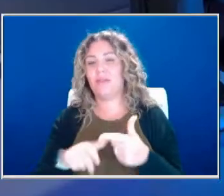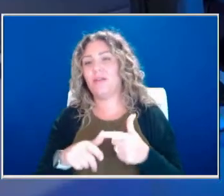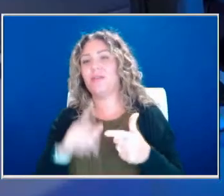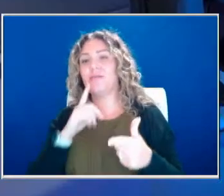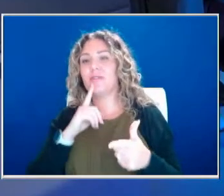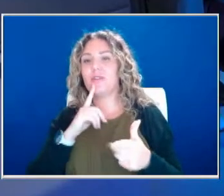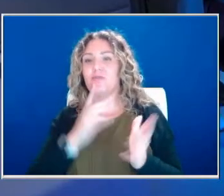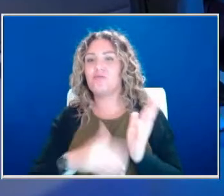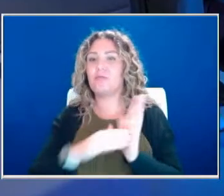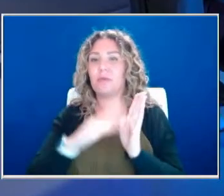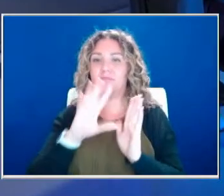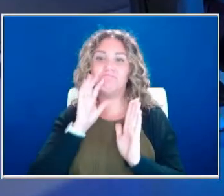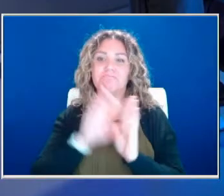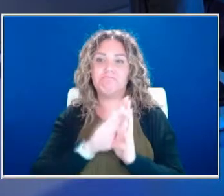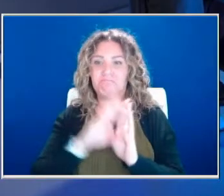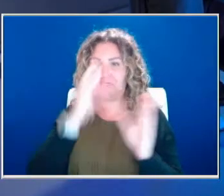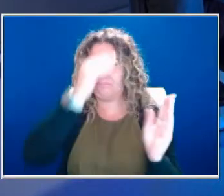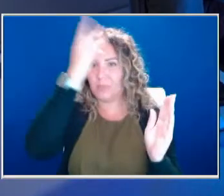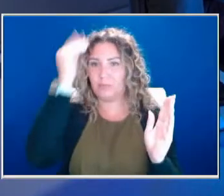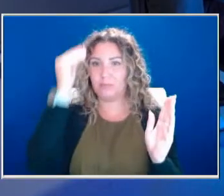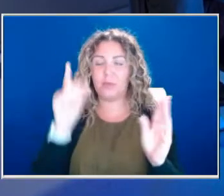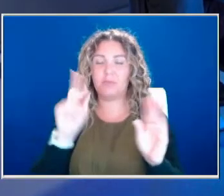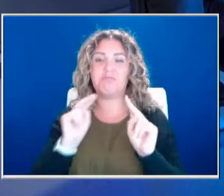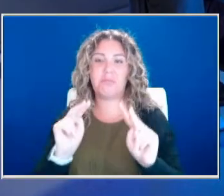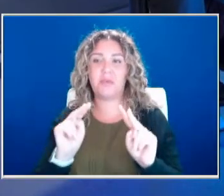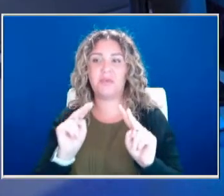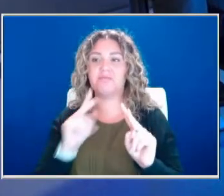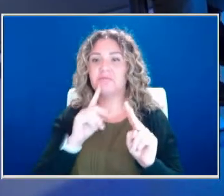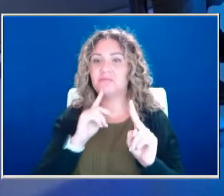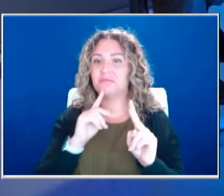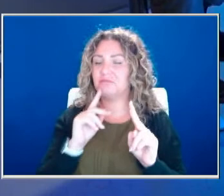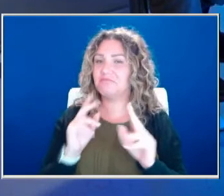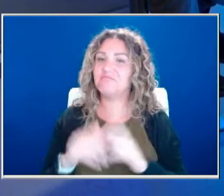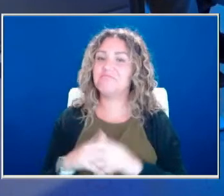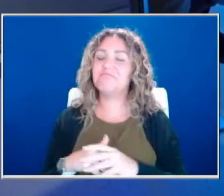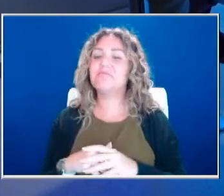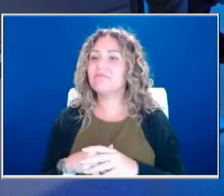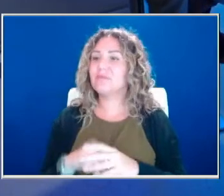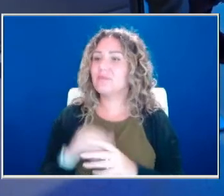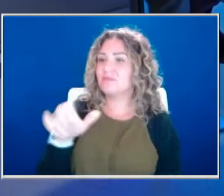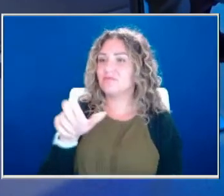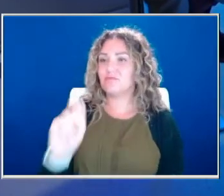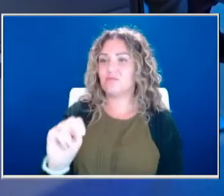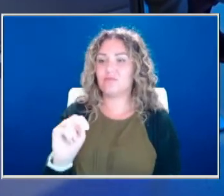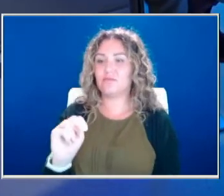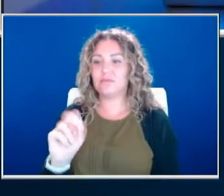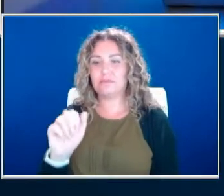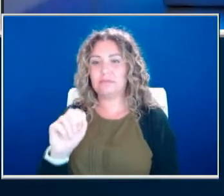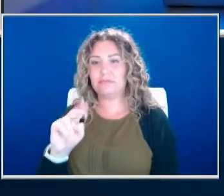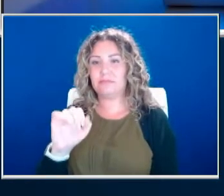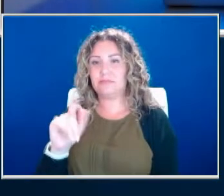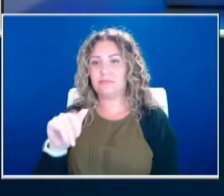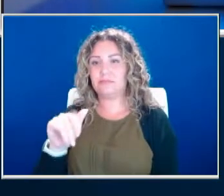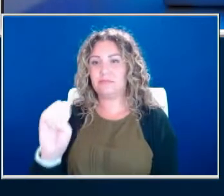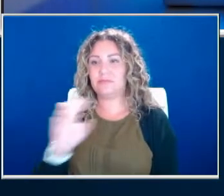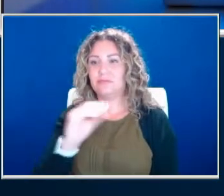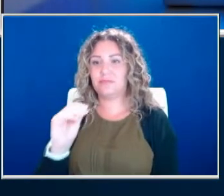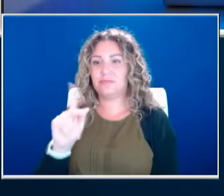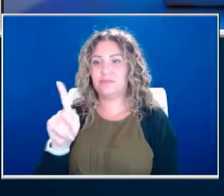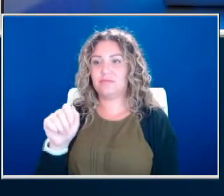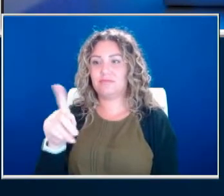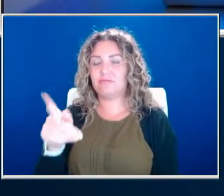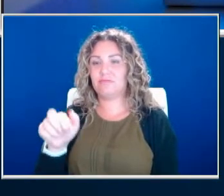Good constant monitoring. Exactly. Jen wants to know, and this is for Angie and Kirk, and Angie, Jen wants to